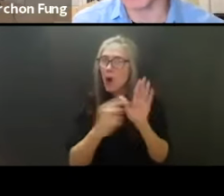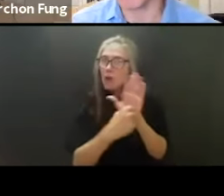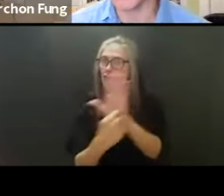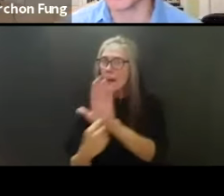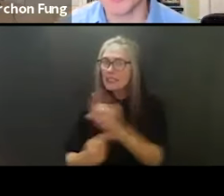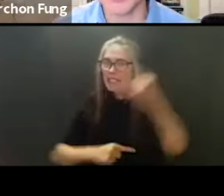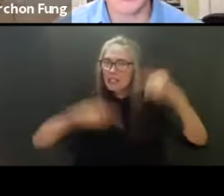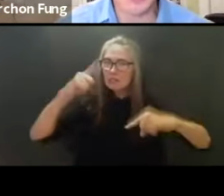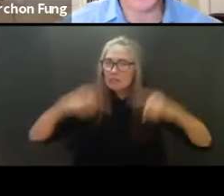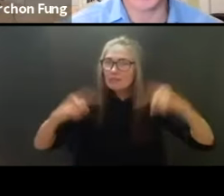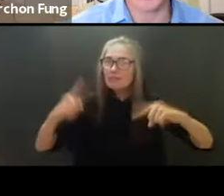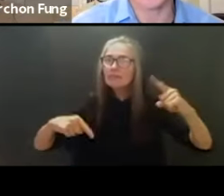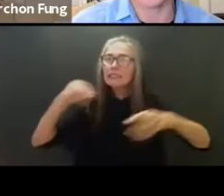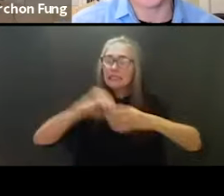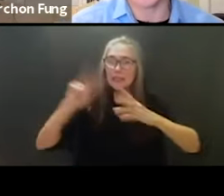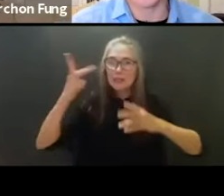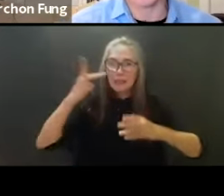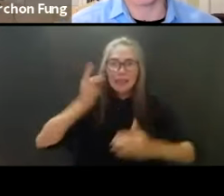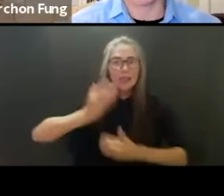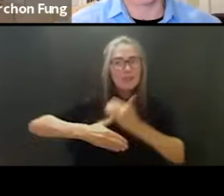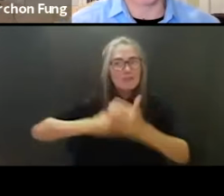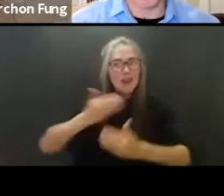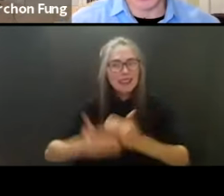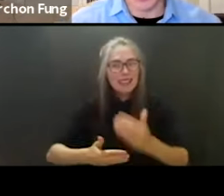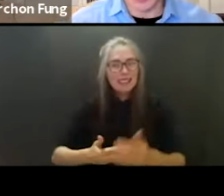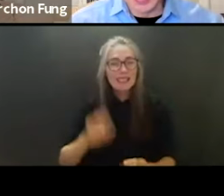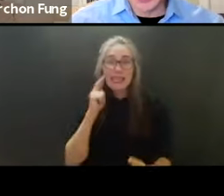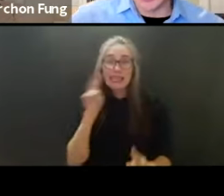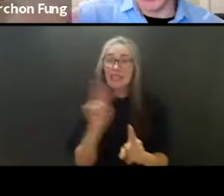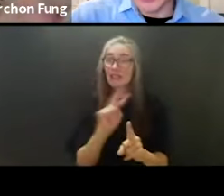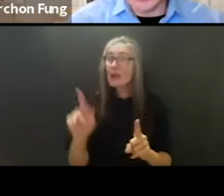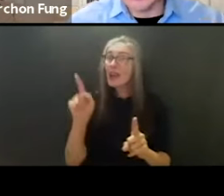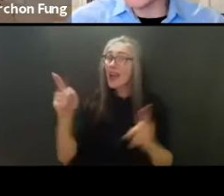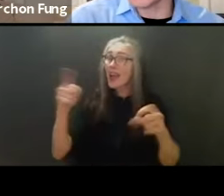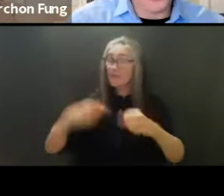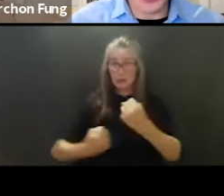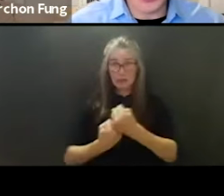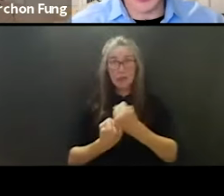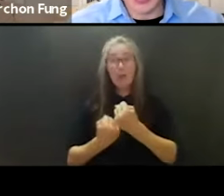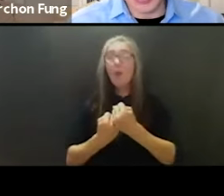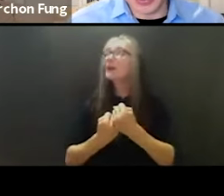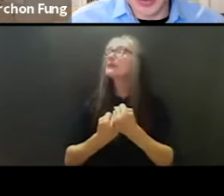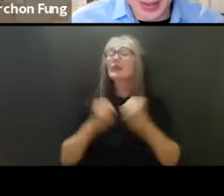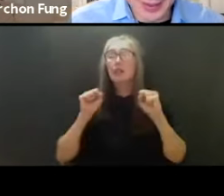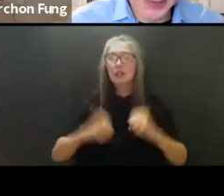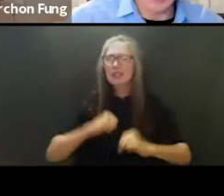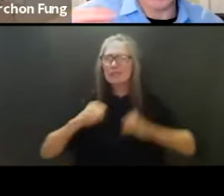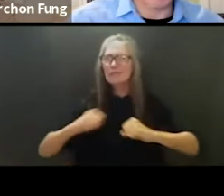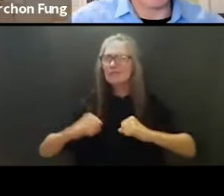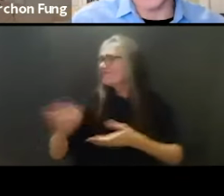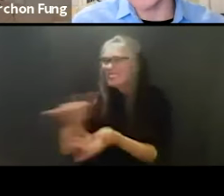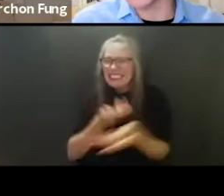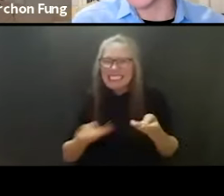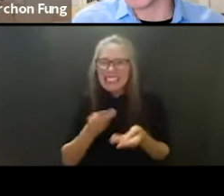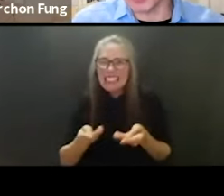lot more proportional representation into the United States political process. So that these different views could get